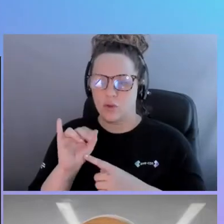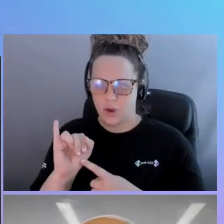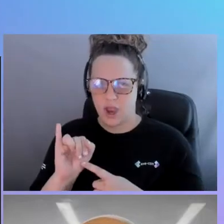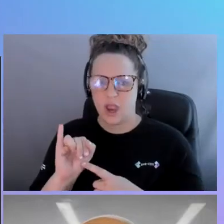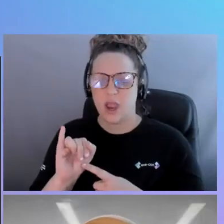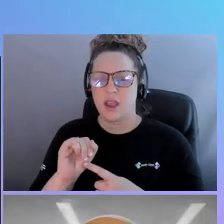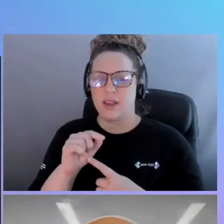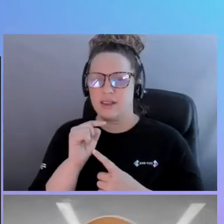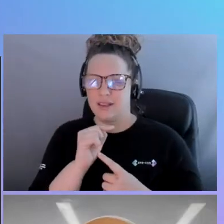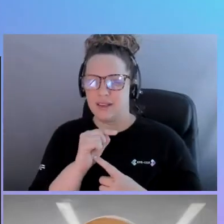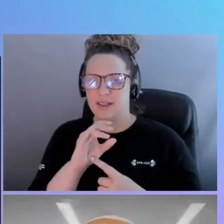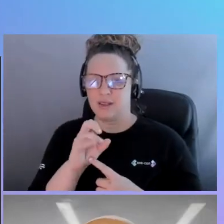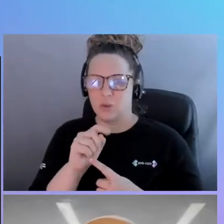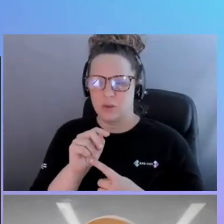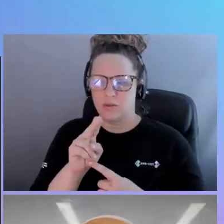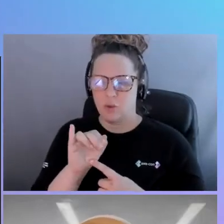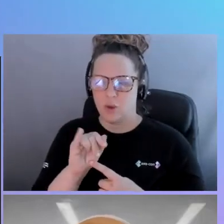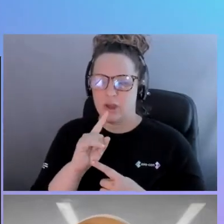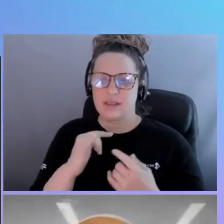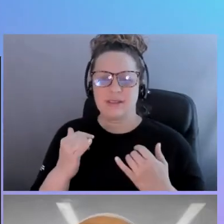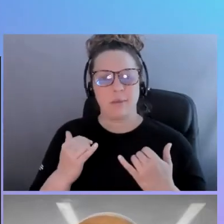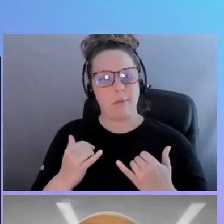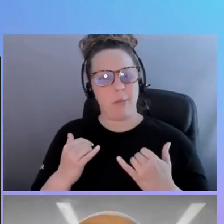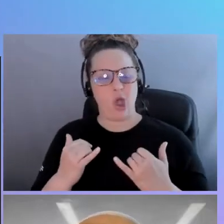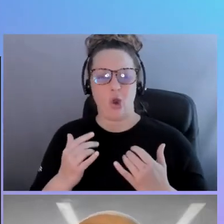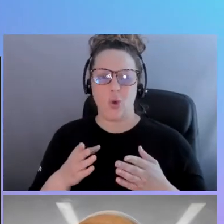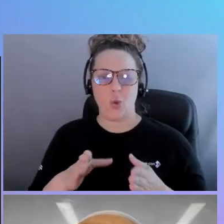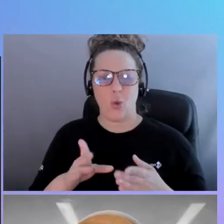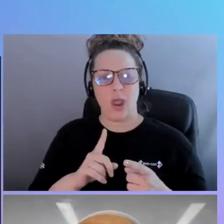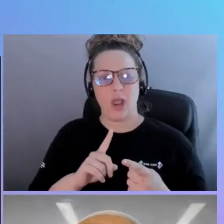SwiftUI is the kind of the modern way of developing